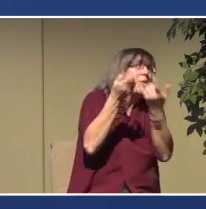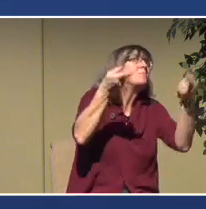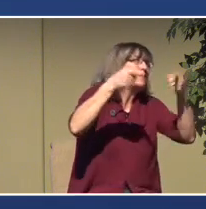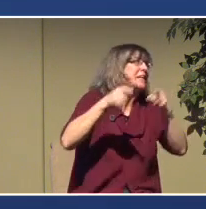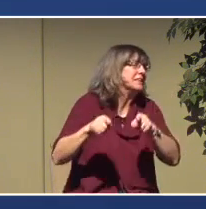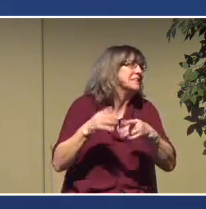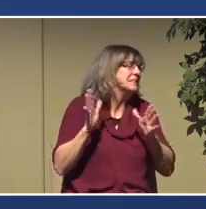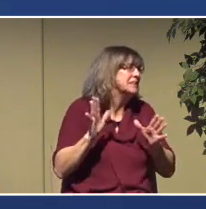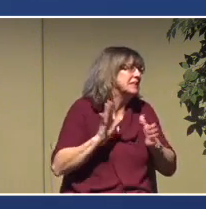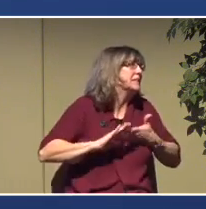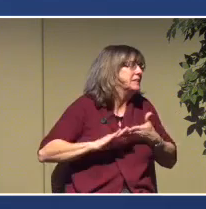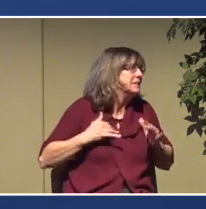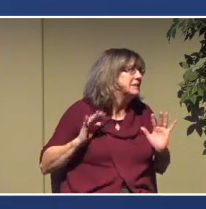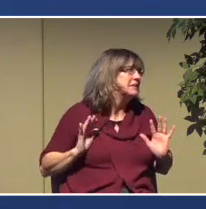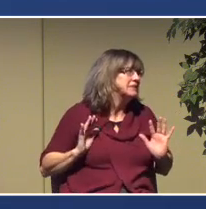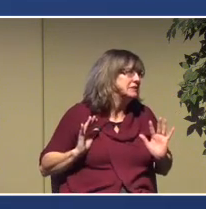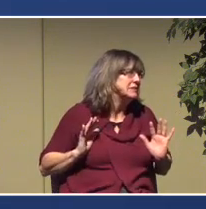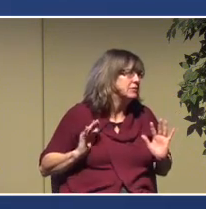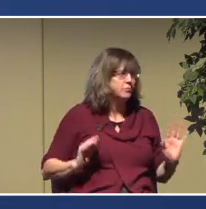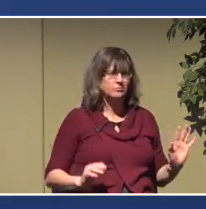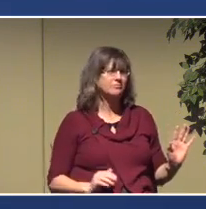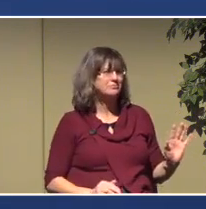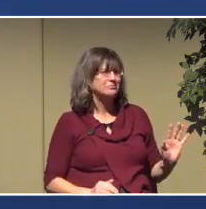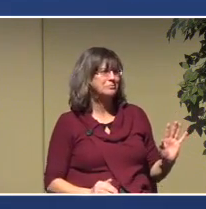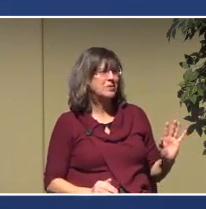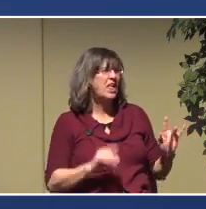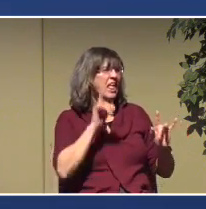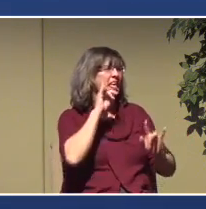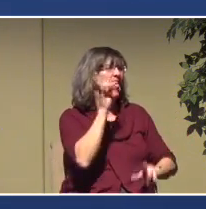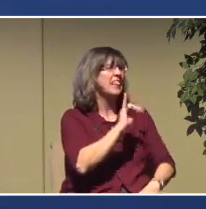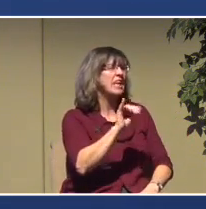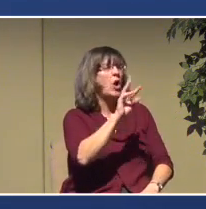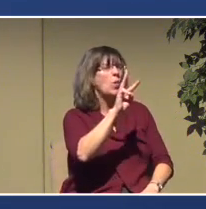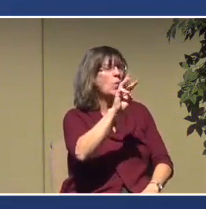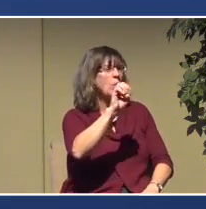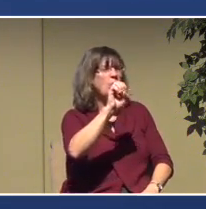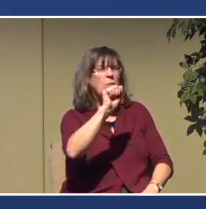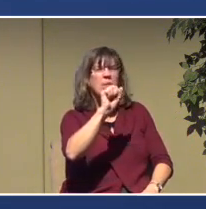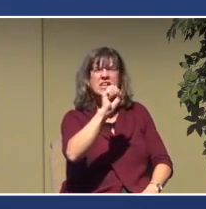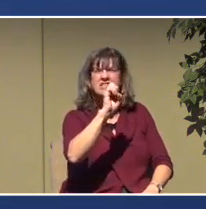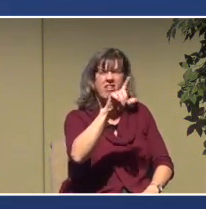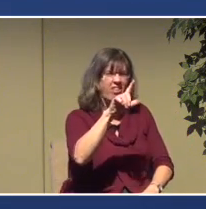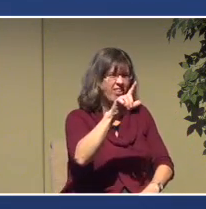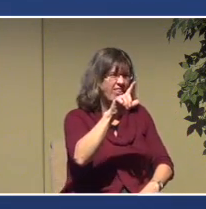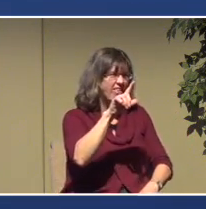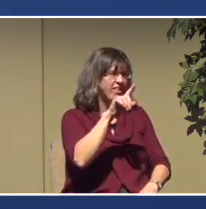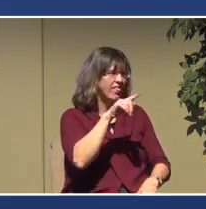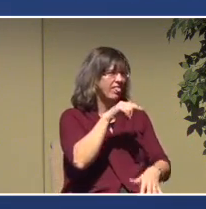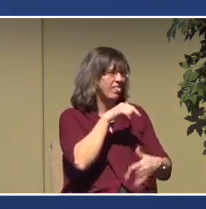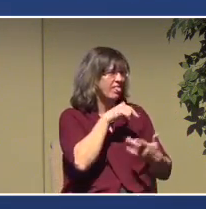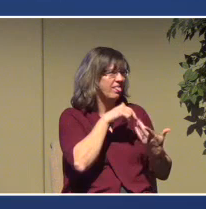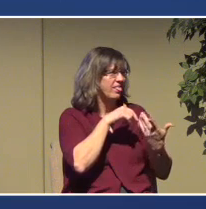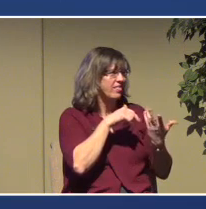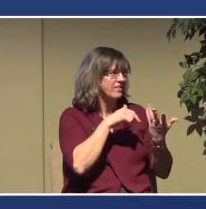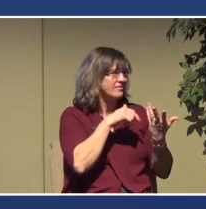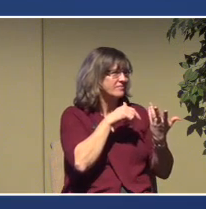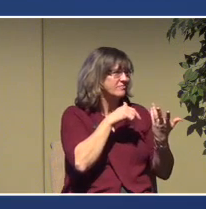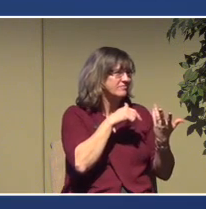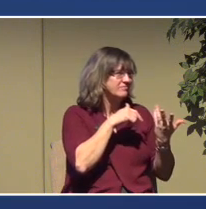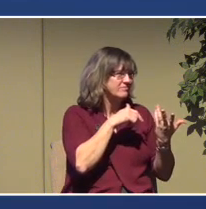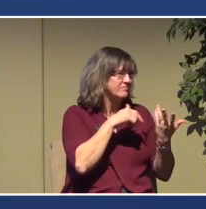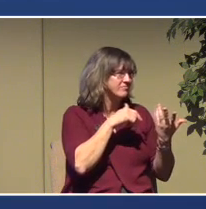And sometimes for us, that's like a weasel phrase. It gets us out of the disappointment that we're sure is going to